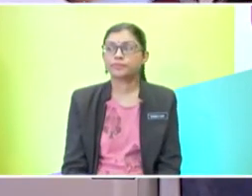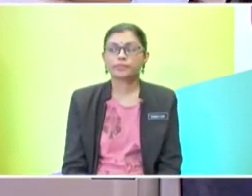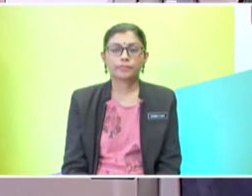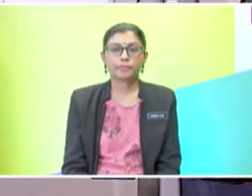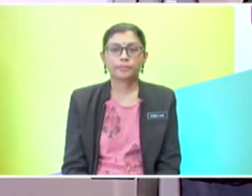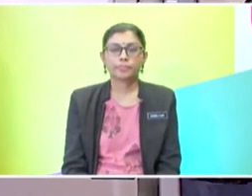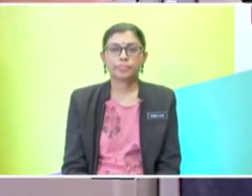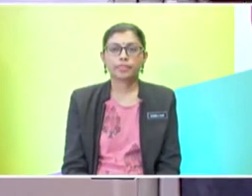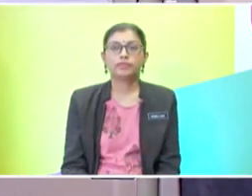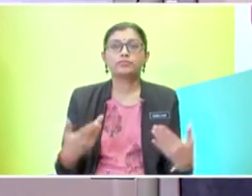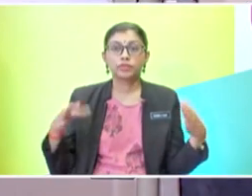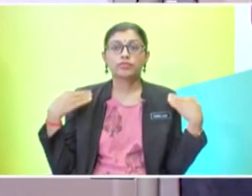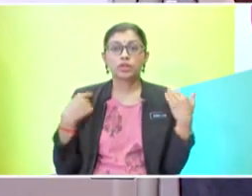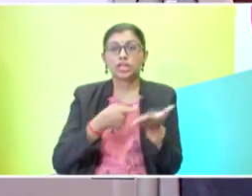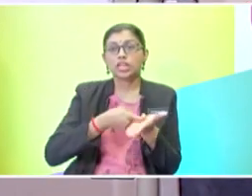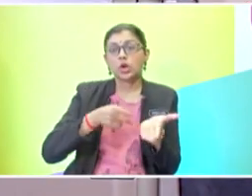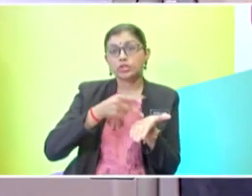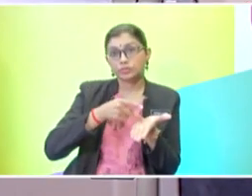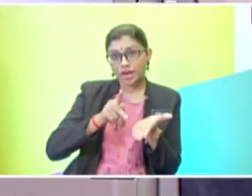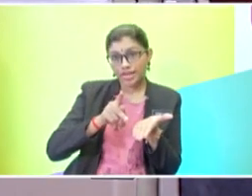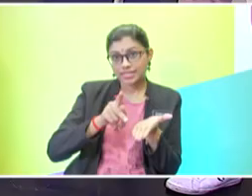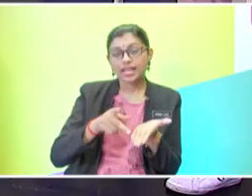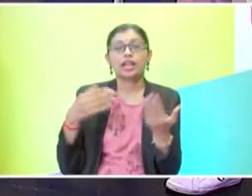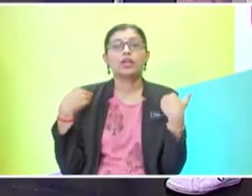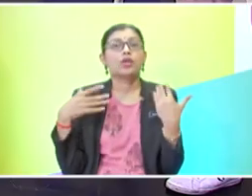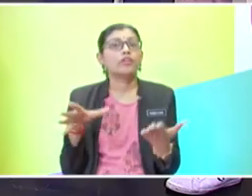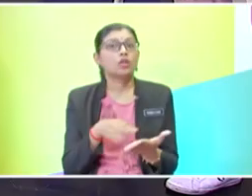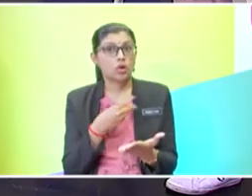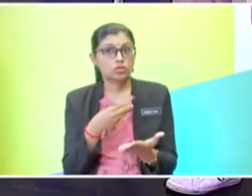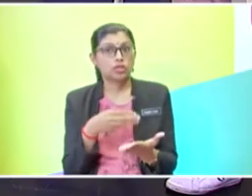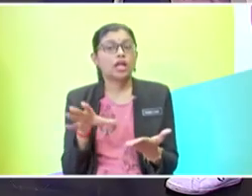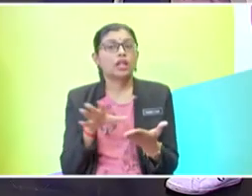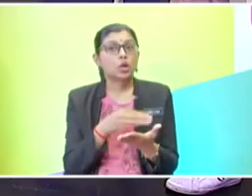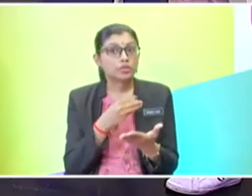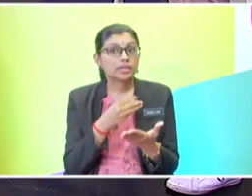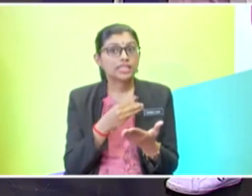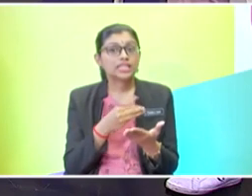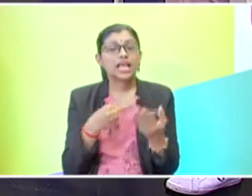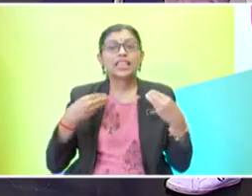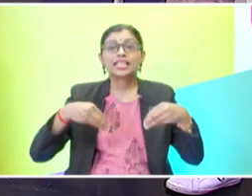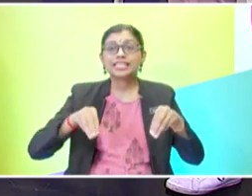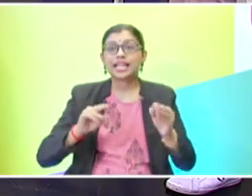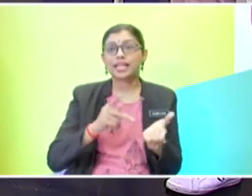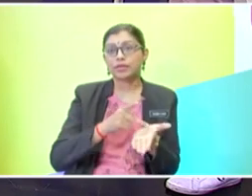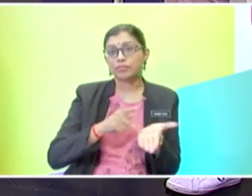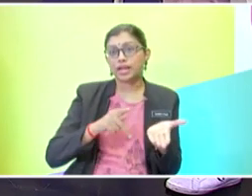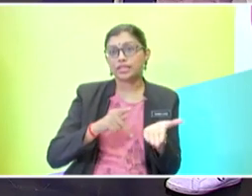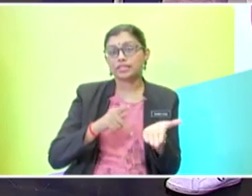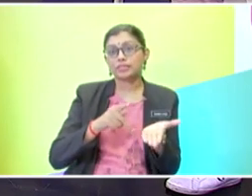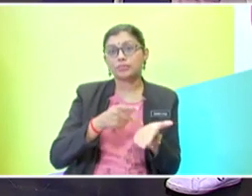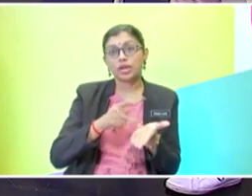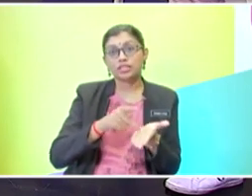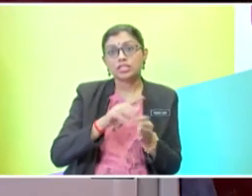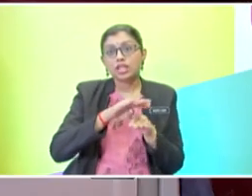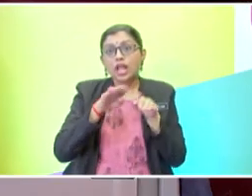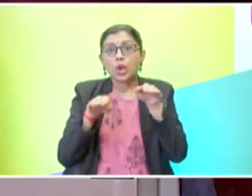price. We're given a loss, like teacher Kalai has mentioned. If it has a loss, means the selling price, it's sold below the cost price.